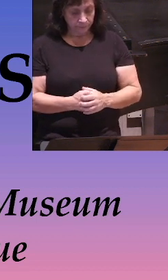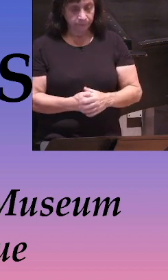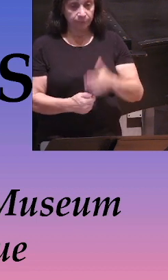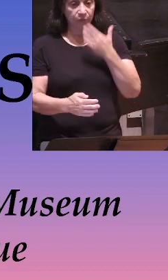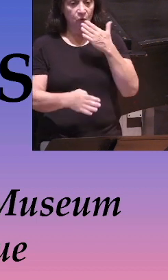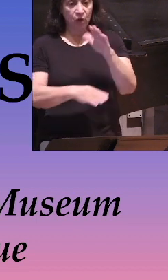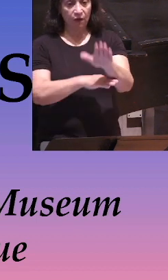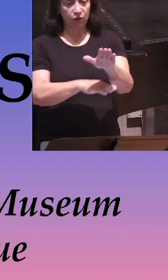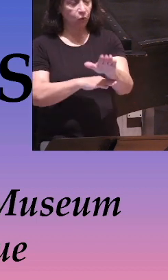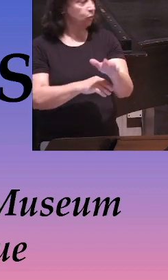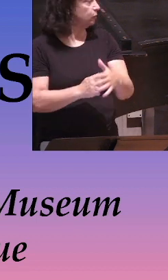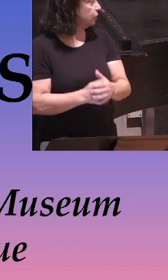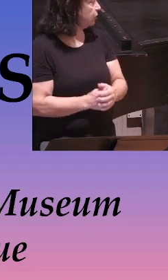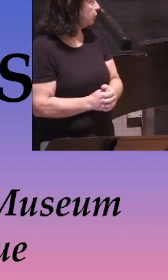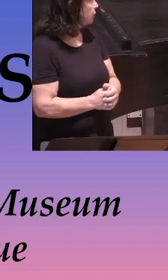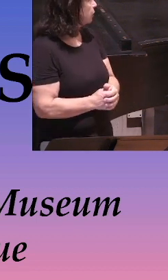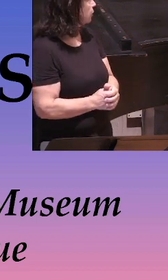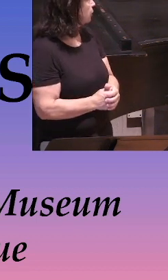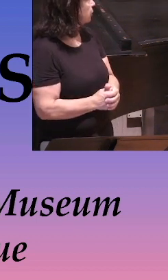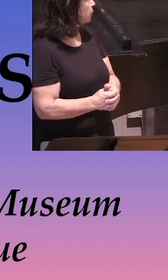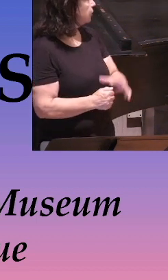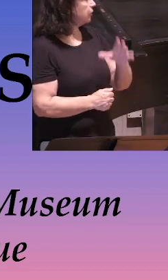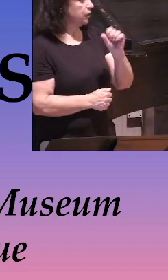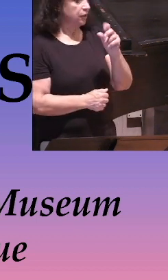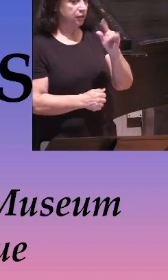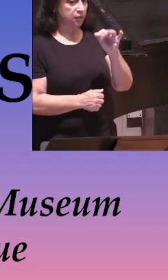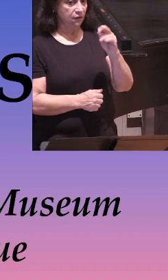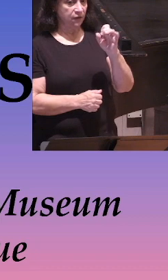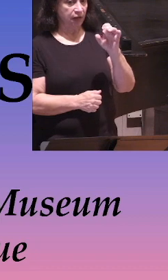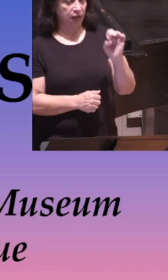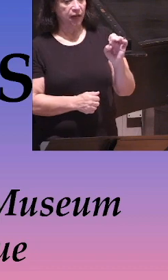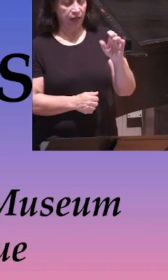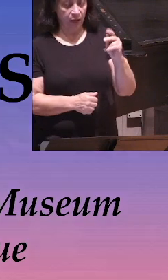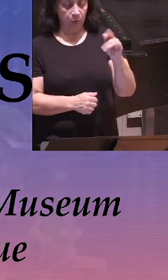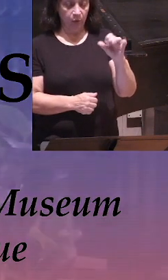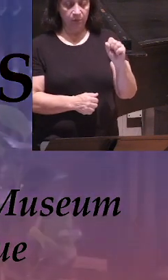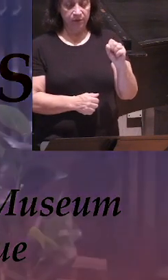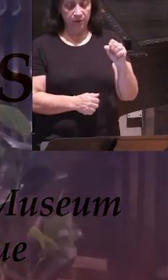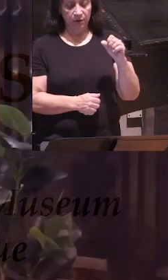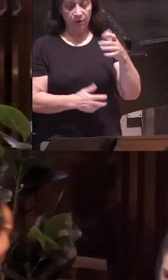Good afternoon. I'm Stephanie Abrams, President and CEO of the New England Air Museum.